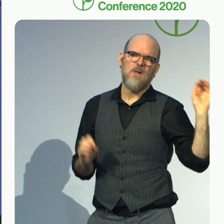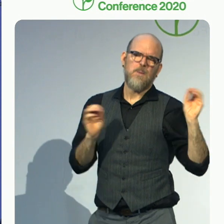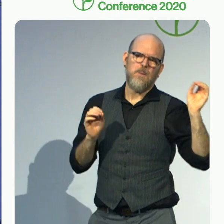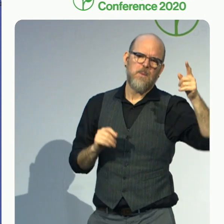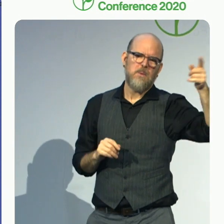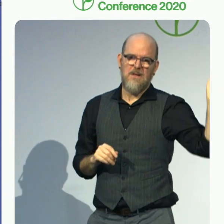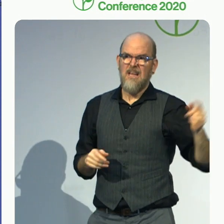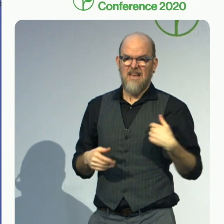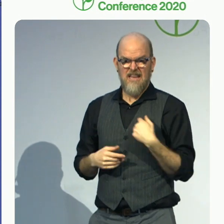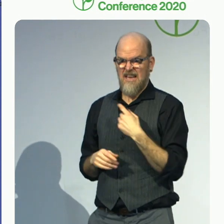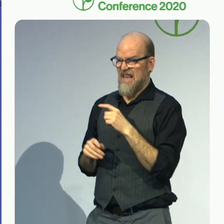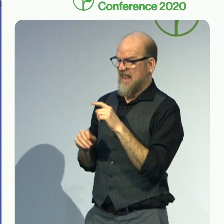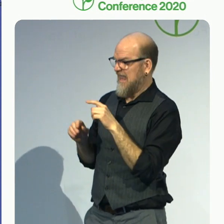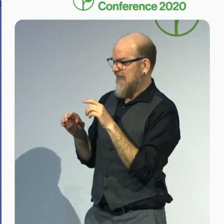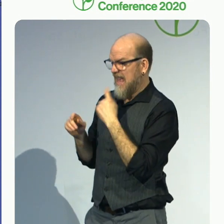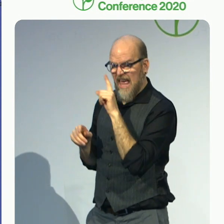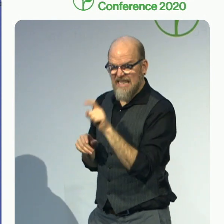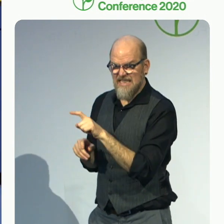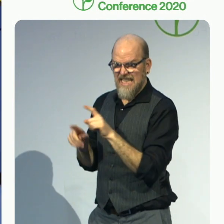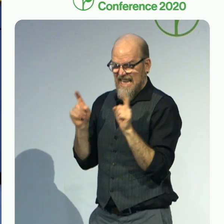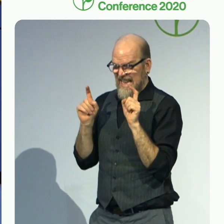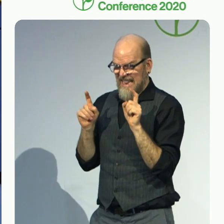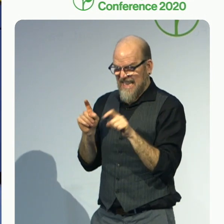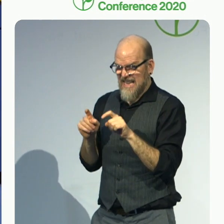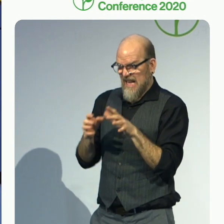school settings. Is that the right interpretation?